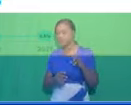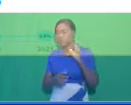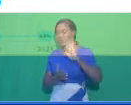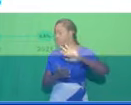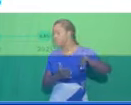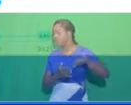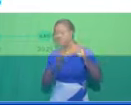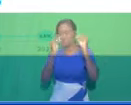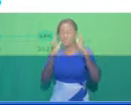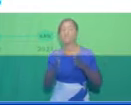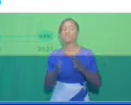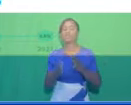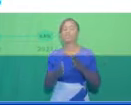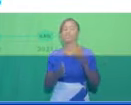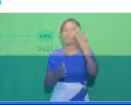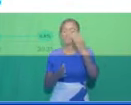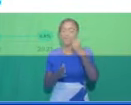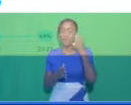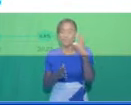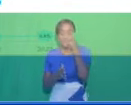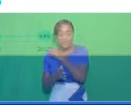Okay.